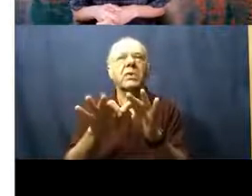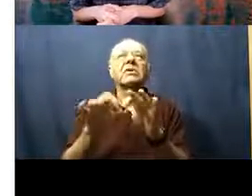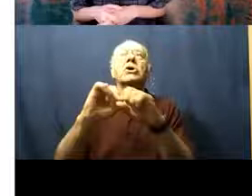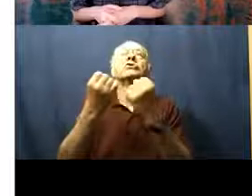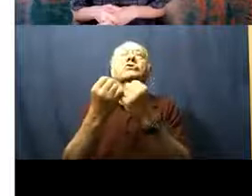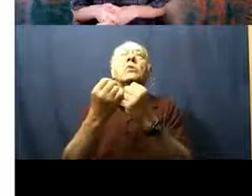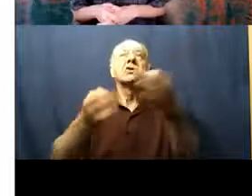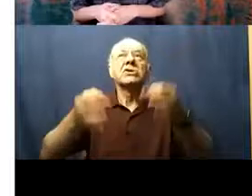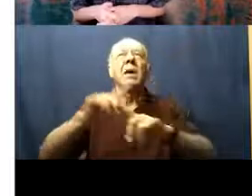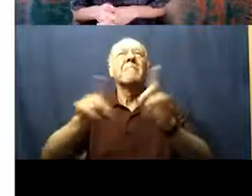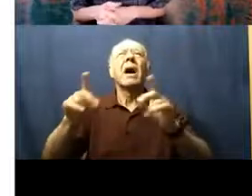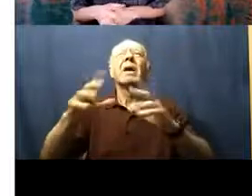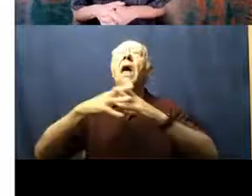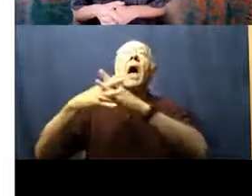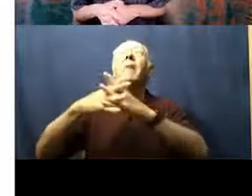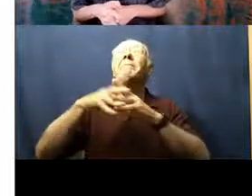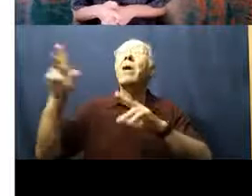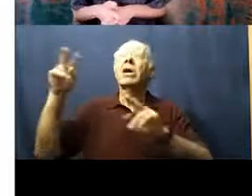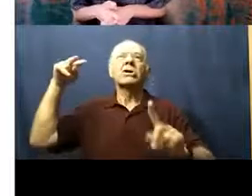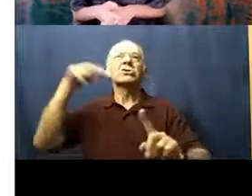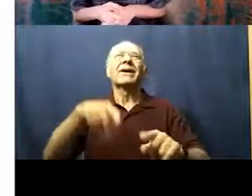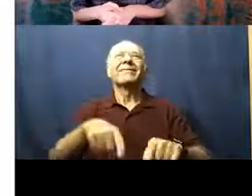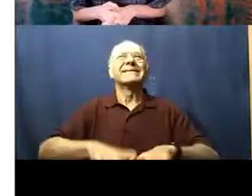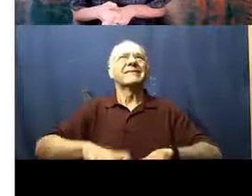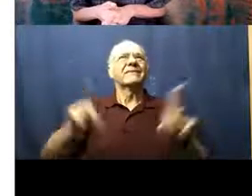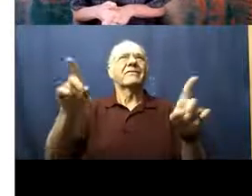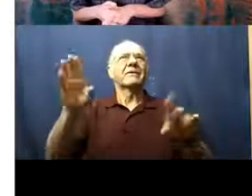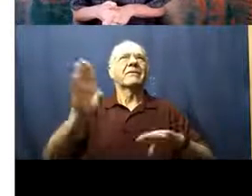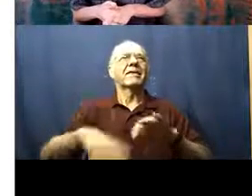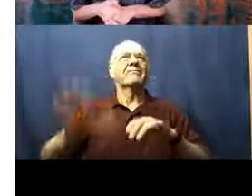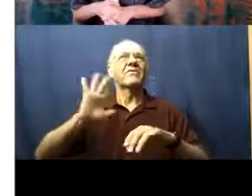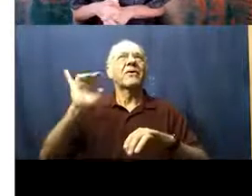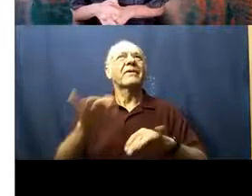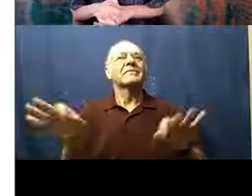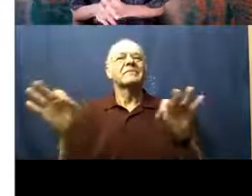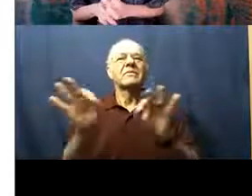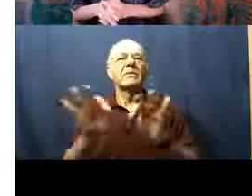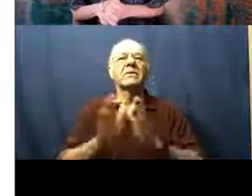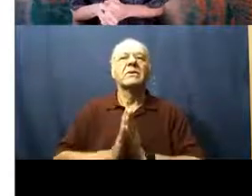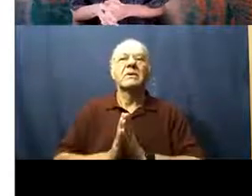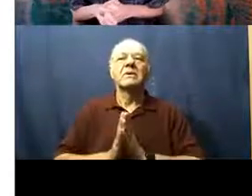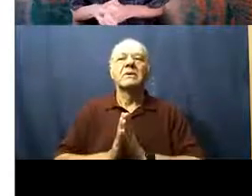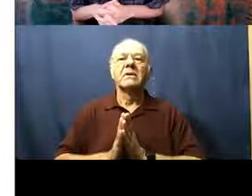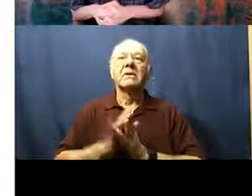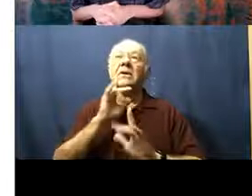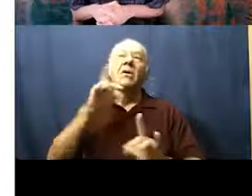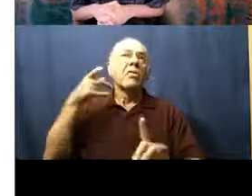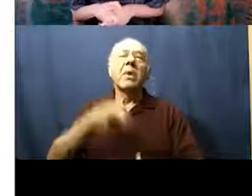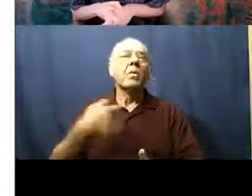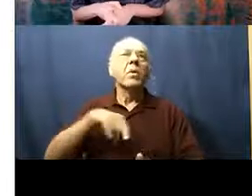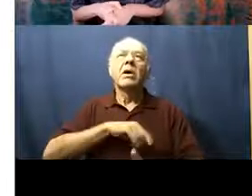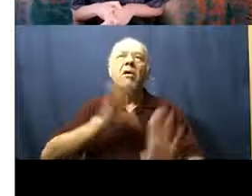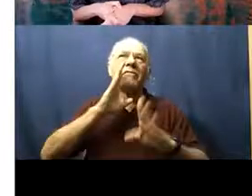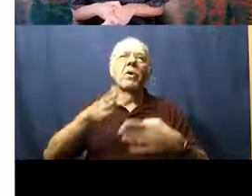America is looking at this differently than we ever have before. And I think that's important. At the bottom line, we're focused